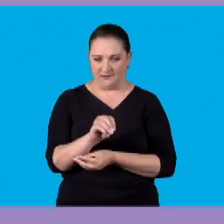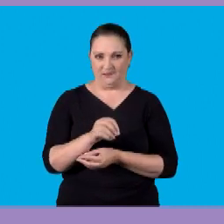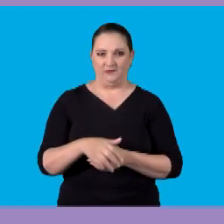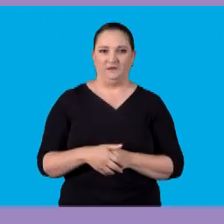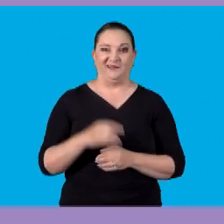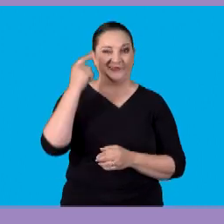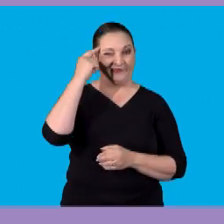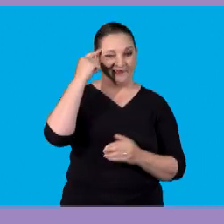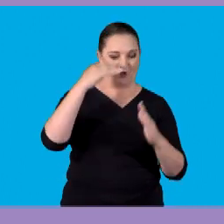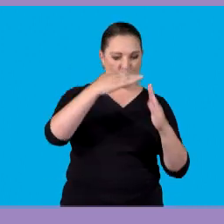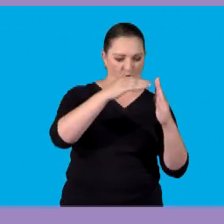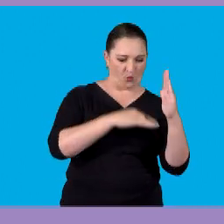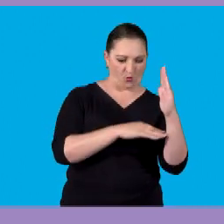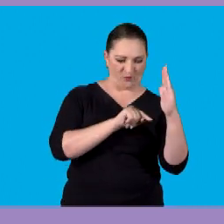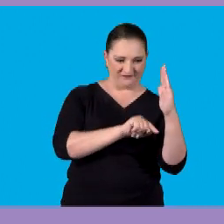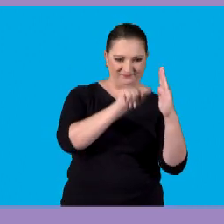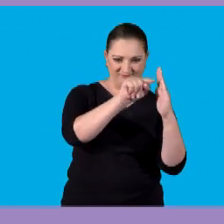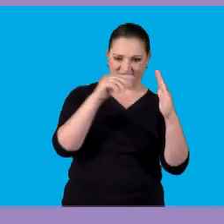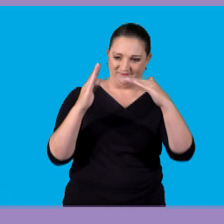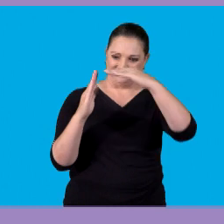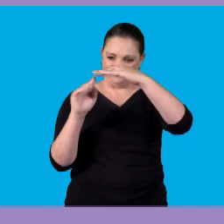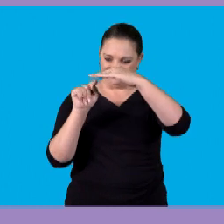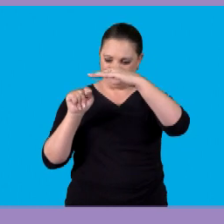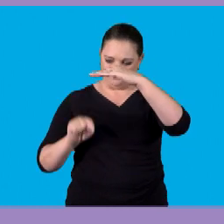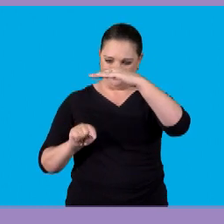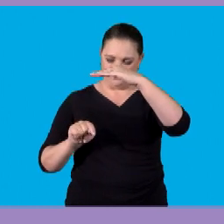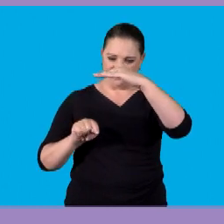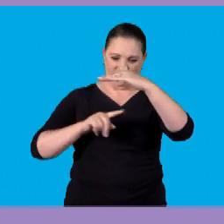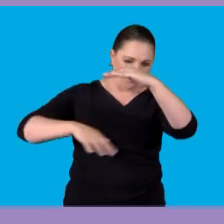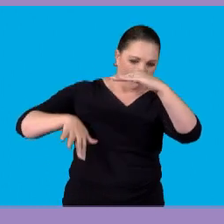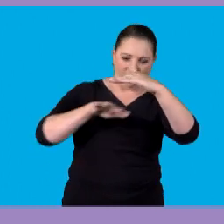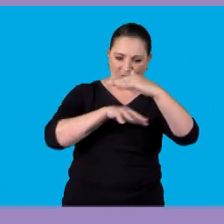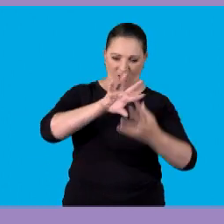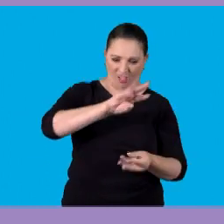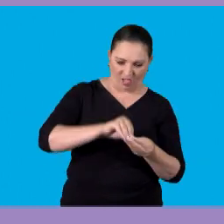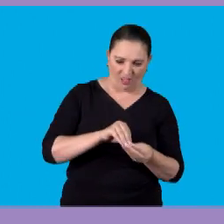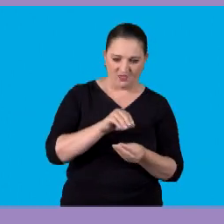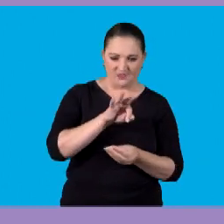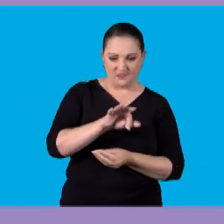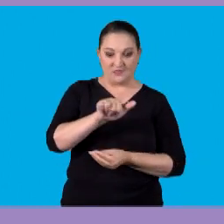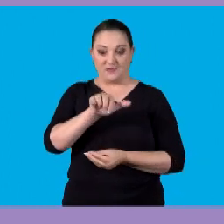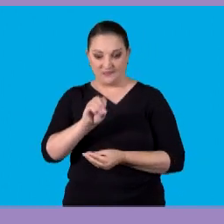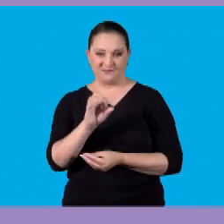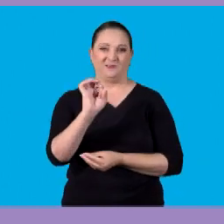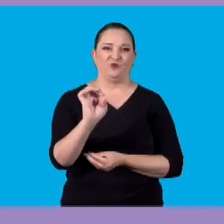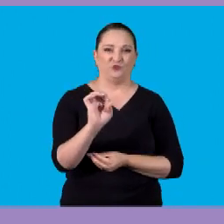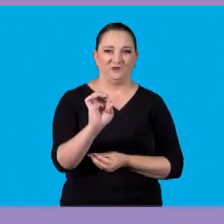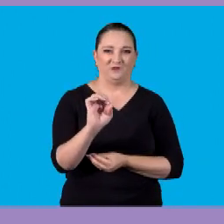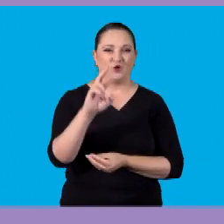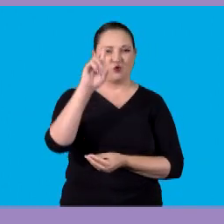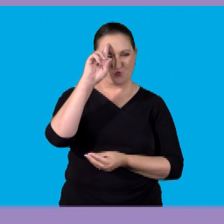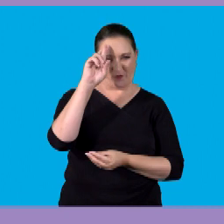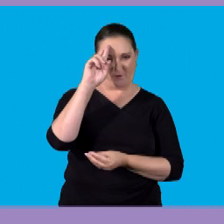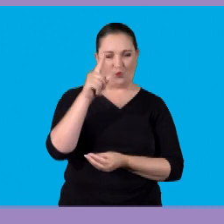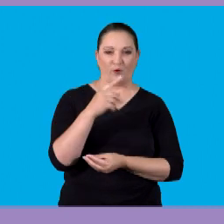360 degrees. The sum of the interior angles is 360 degrees. Now, remember, when